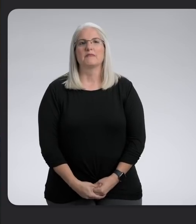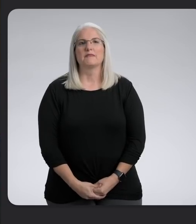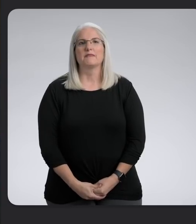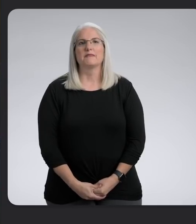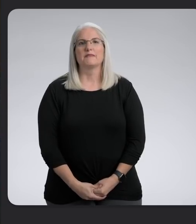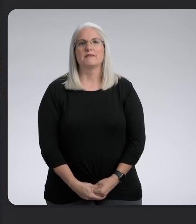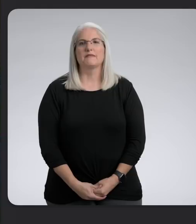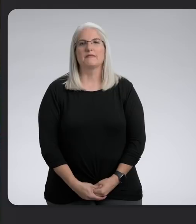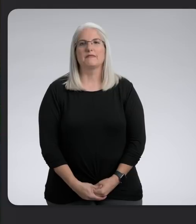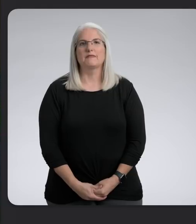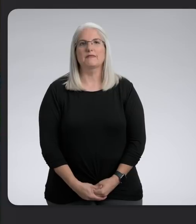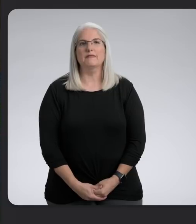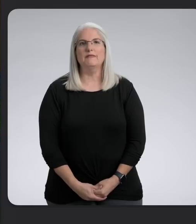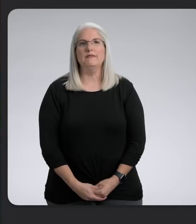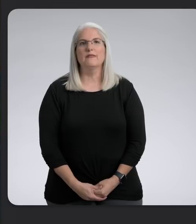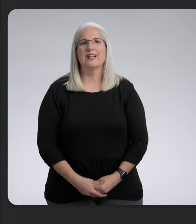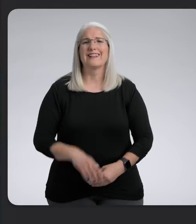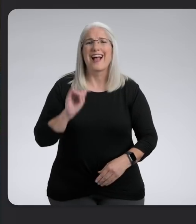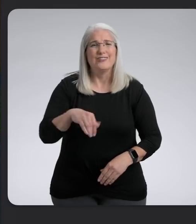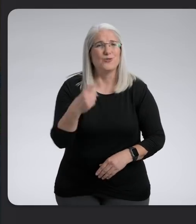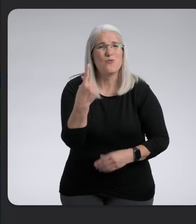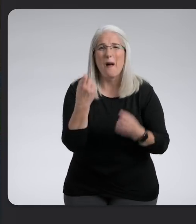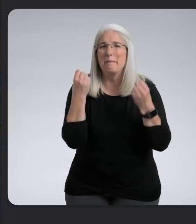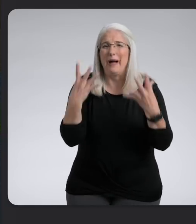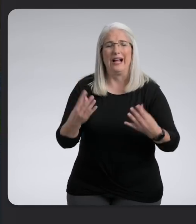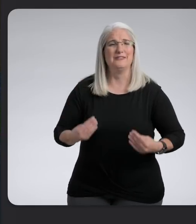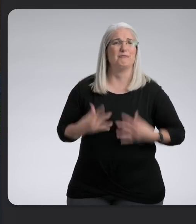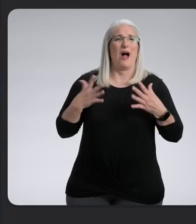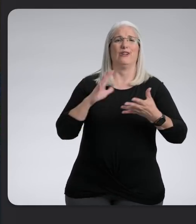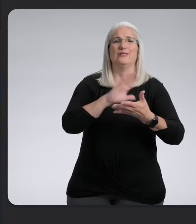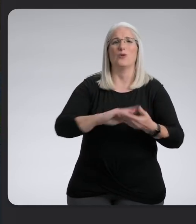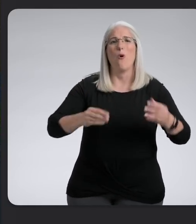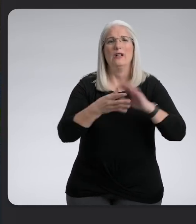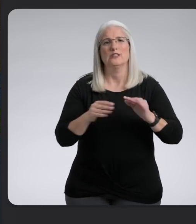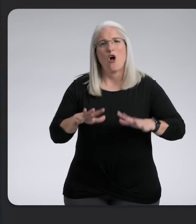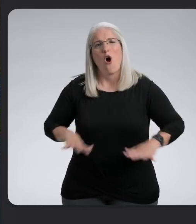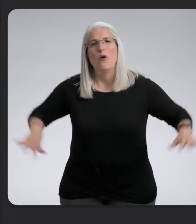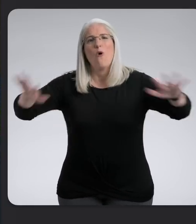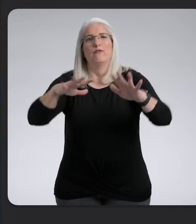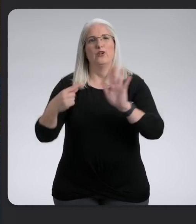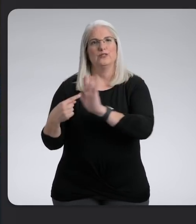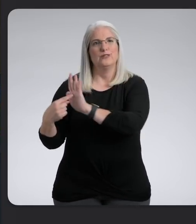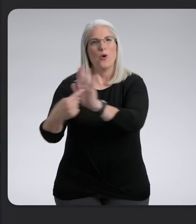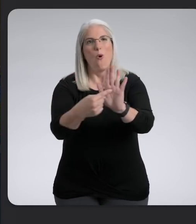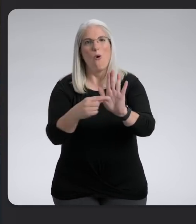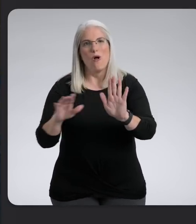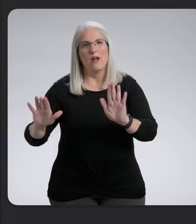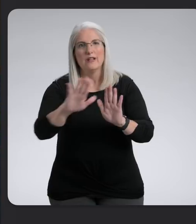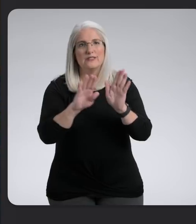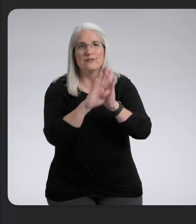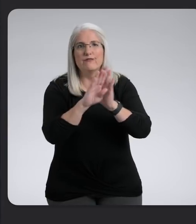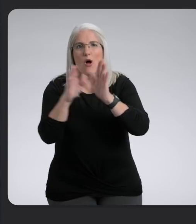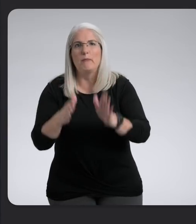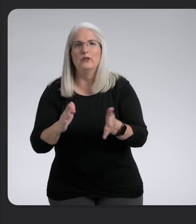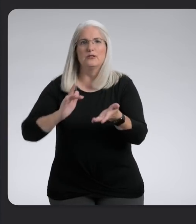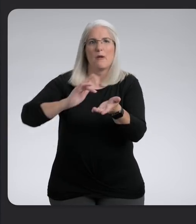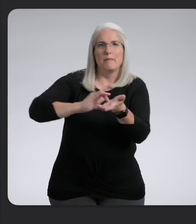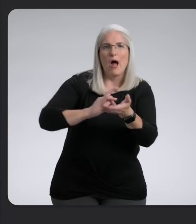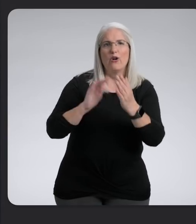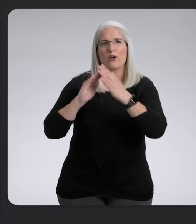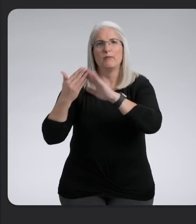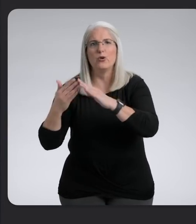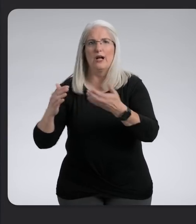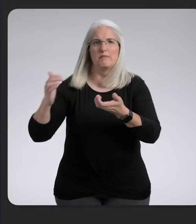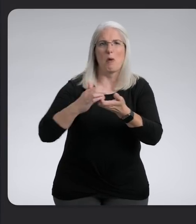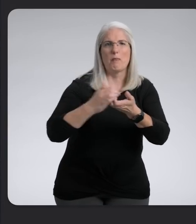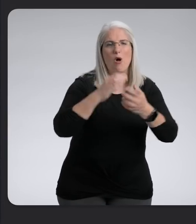This is just one of the many inspiring stories out there and is a testament to the innovative work happening in the medical community. A critical